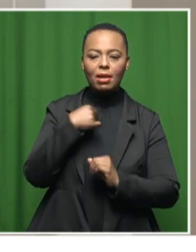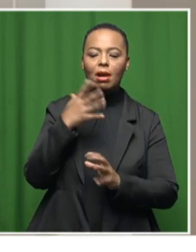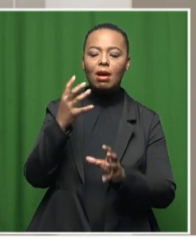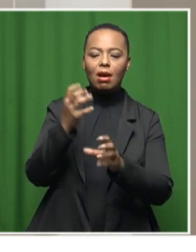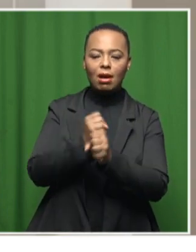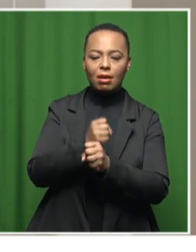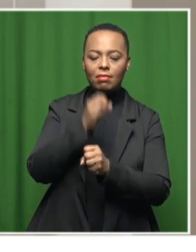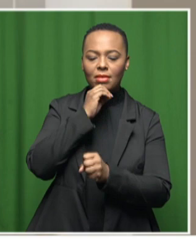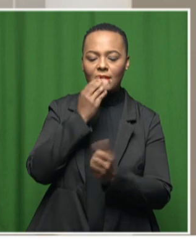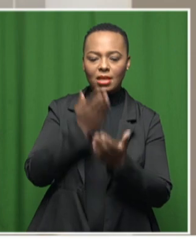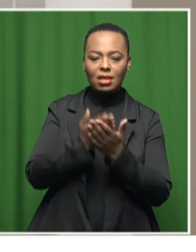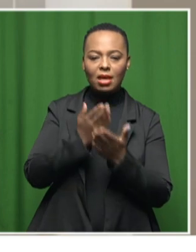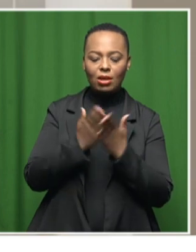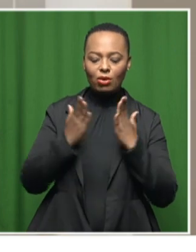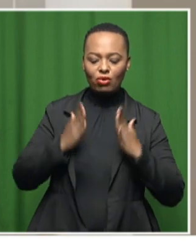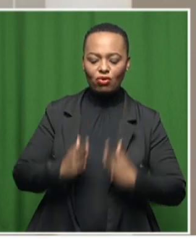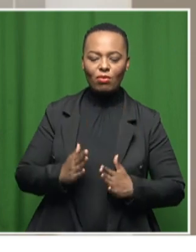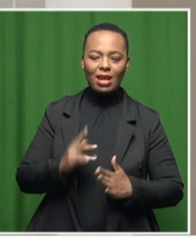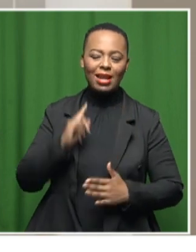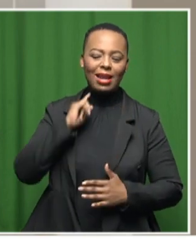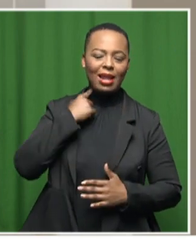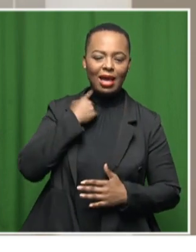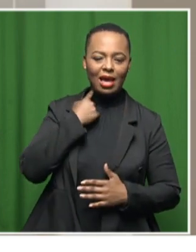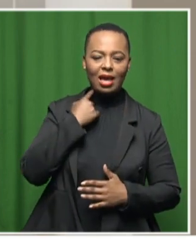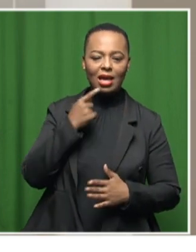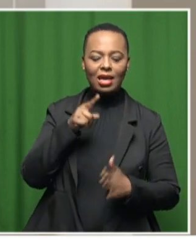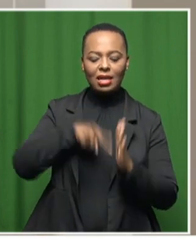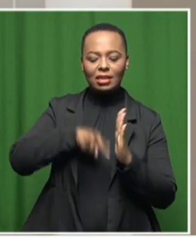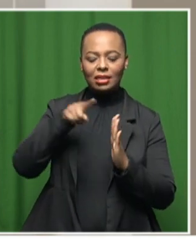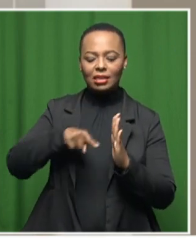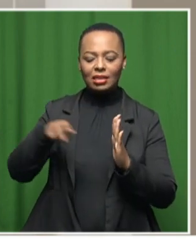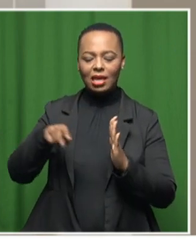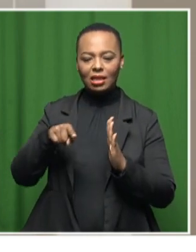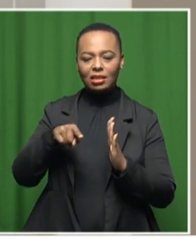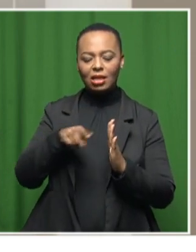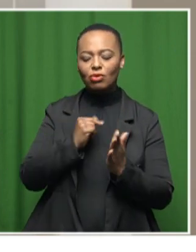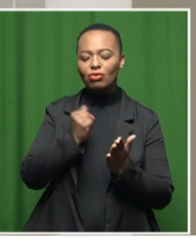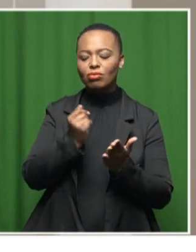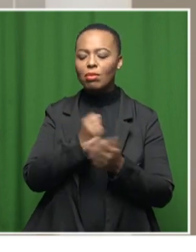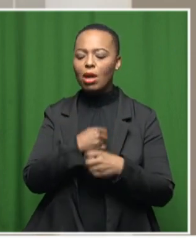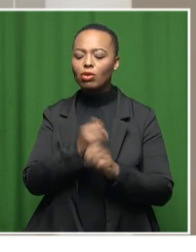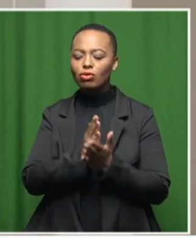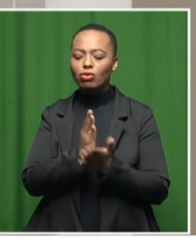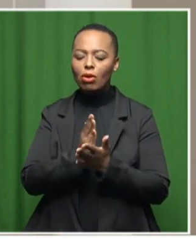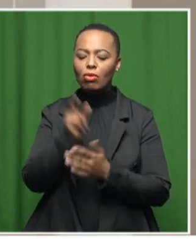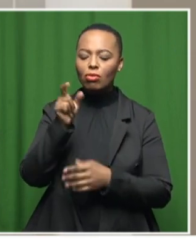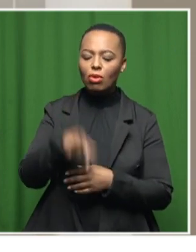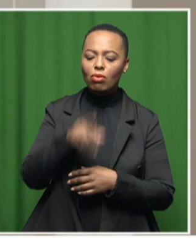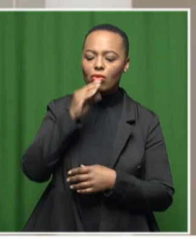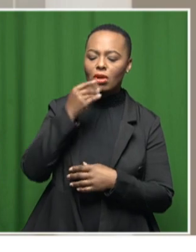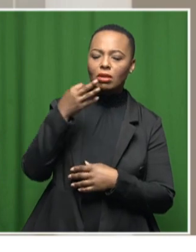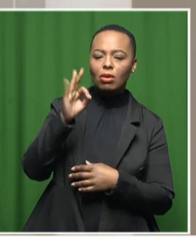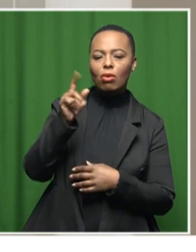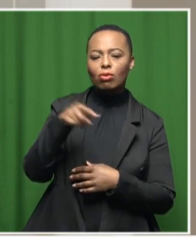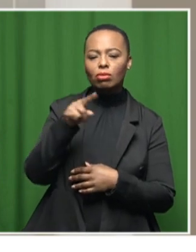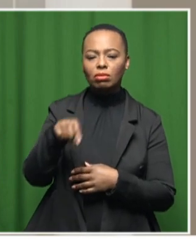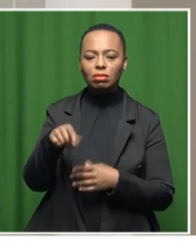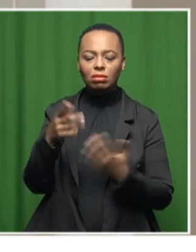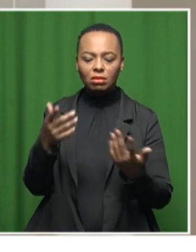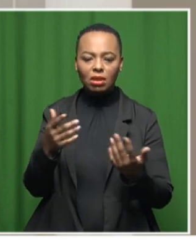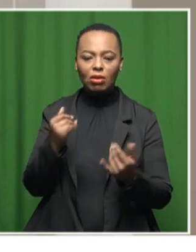lie detector, which is a Paul Ekman Institute in Manchester. And in 2013, I went overseas to London and I